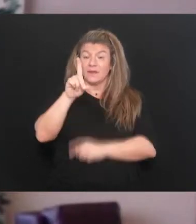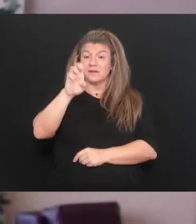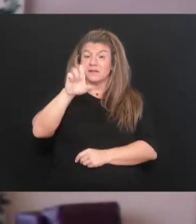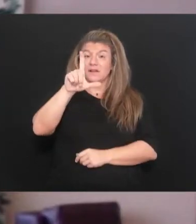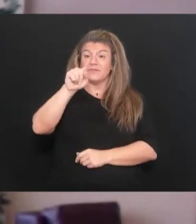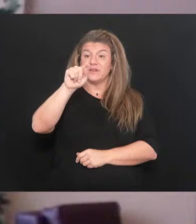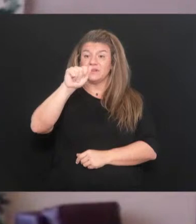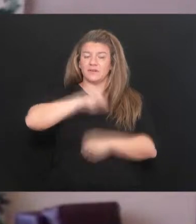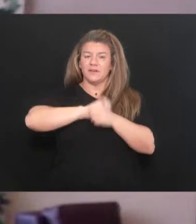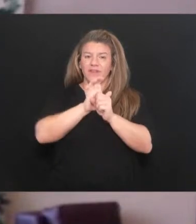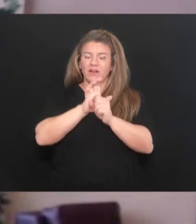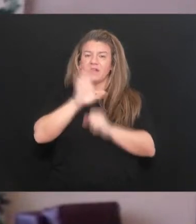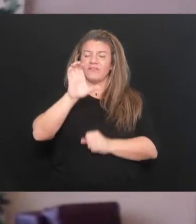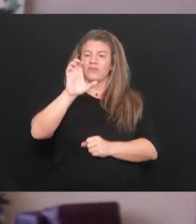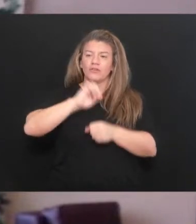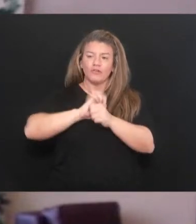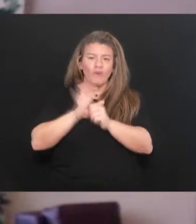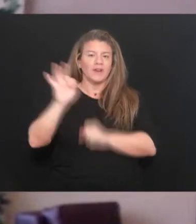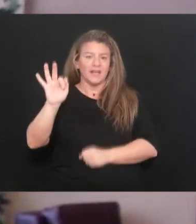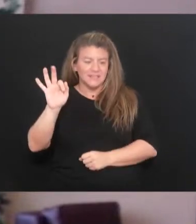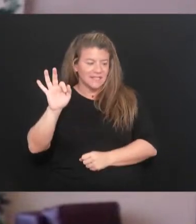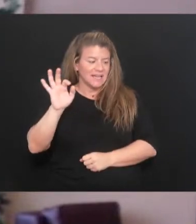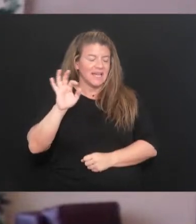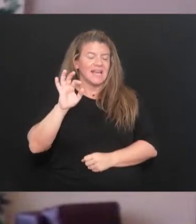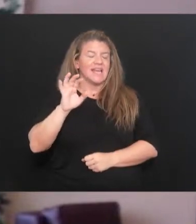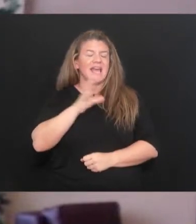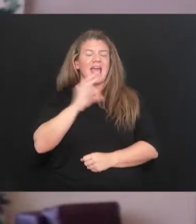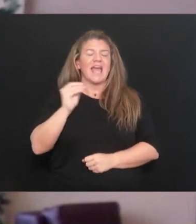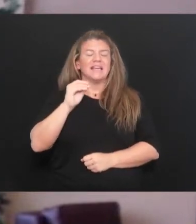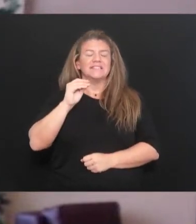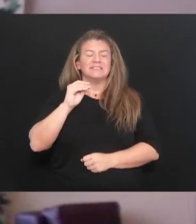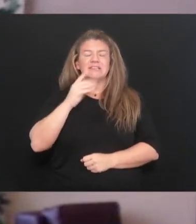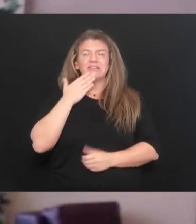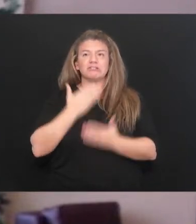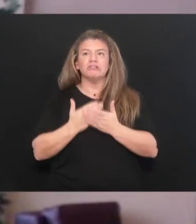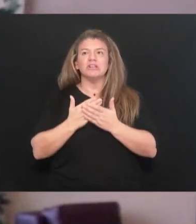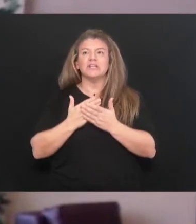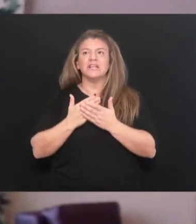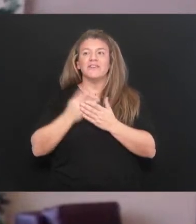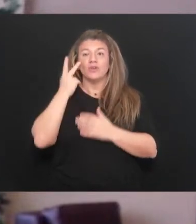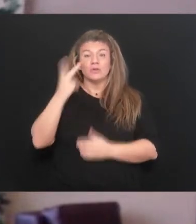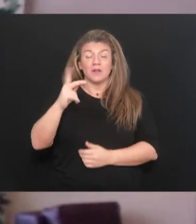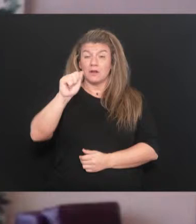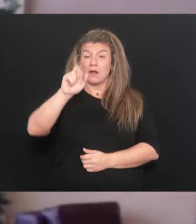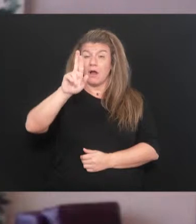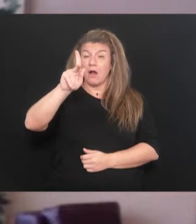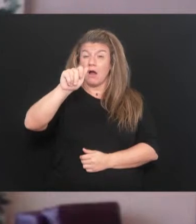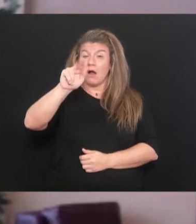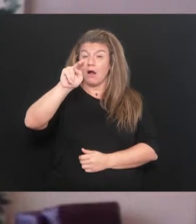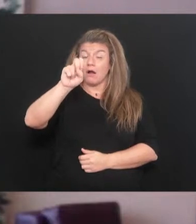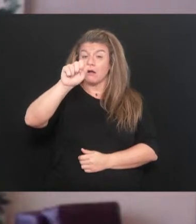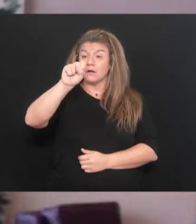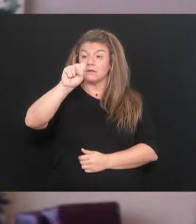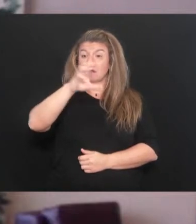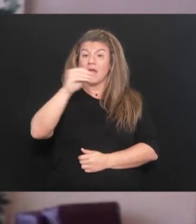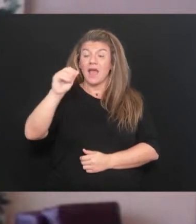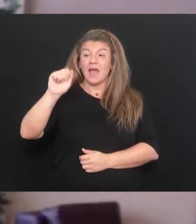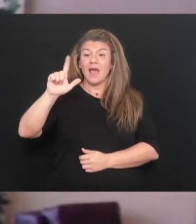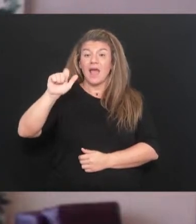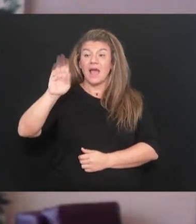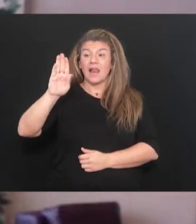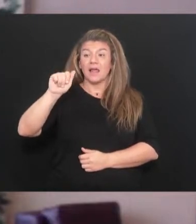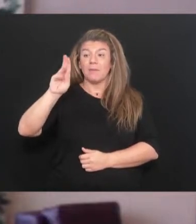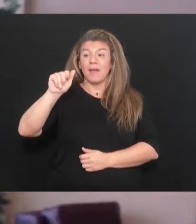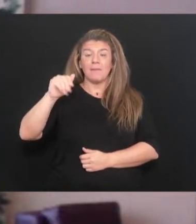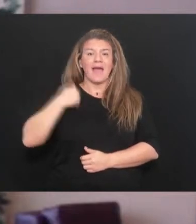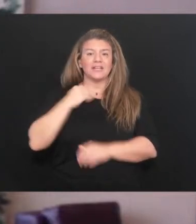variant of COVID-19 in very stark terms. For instance, in Arkansas and Alabama, they currently have no available